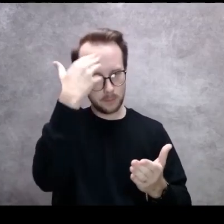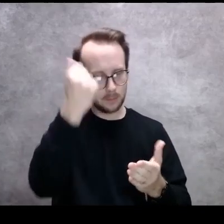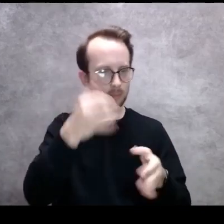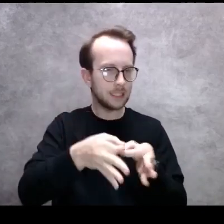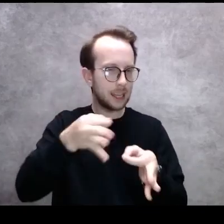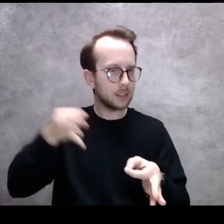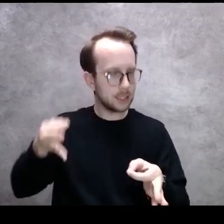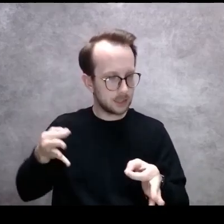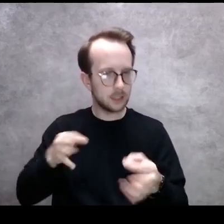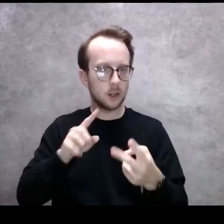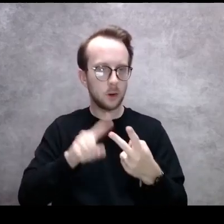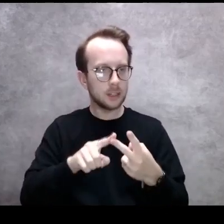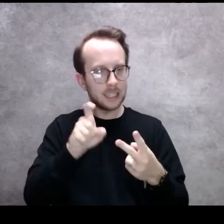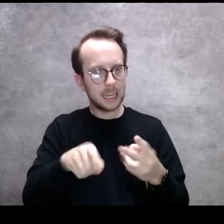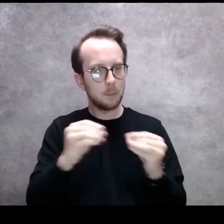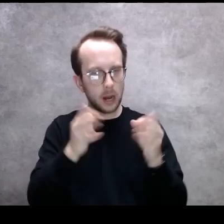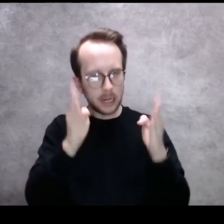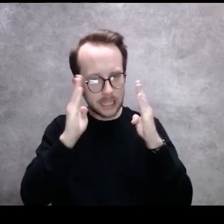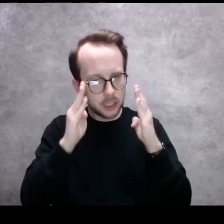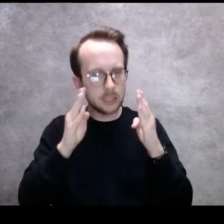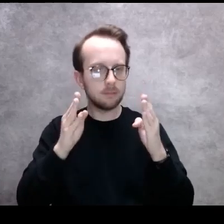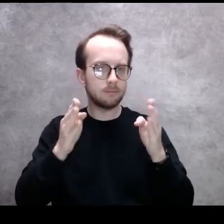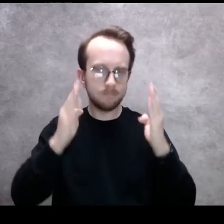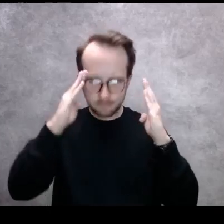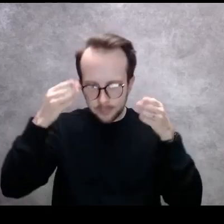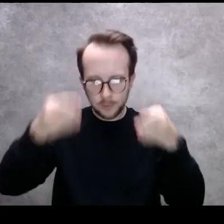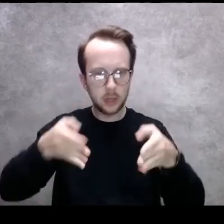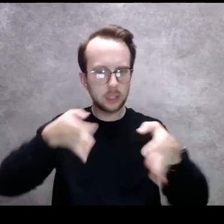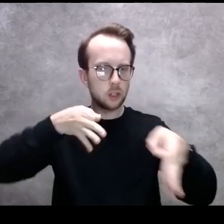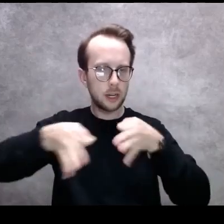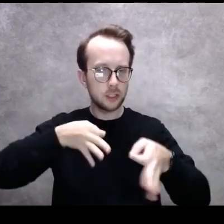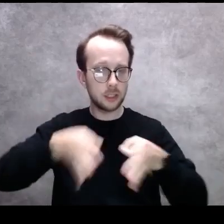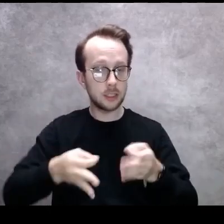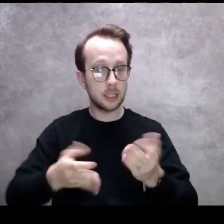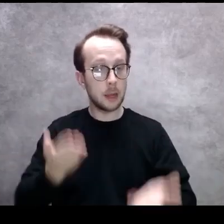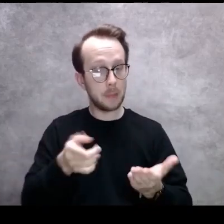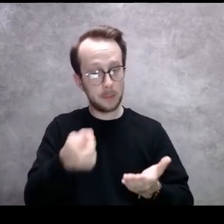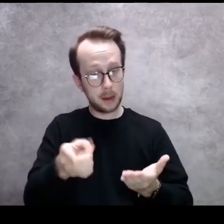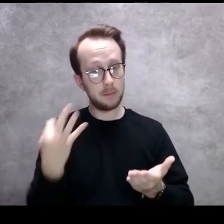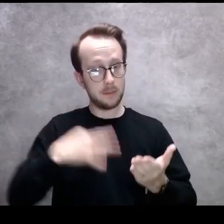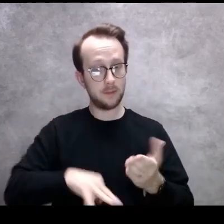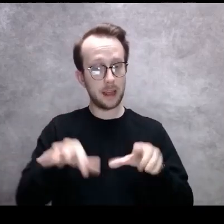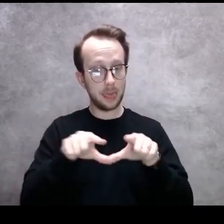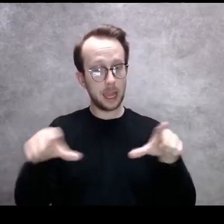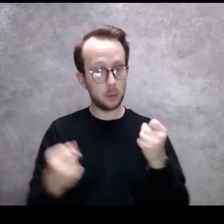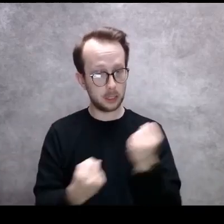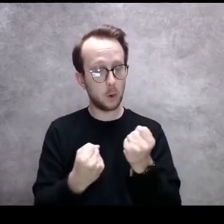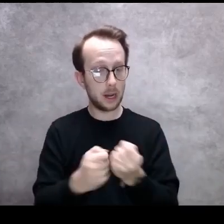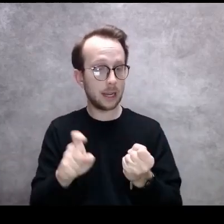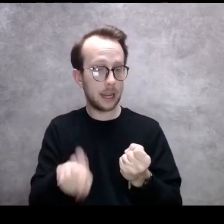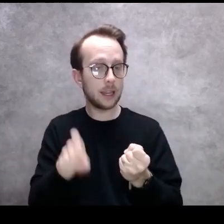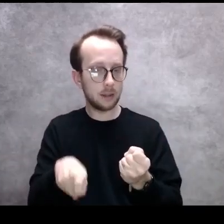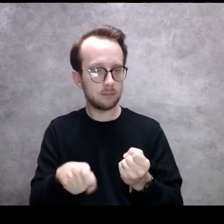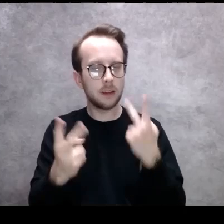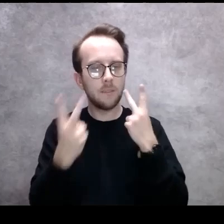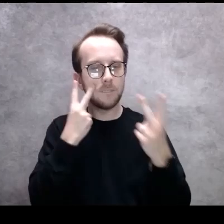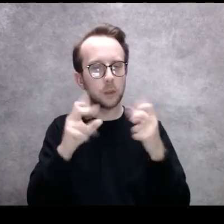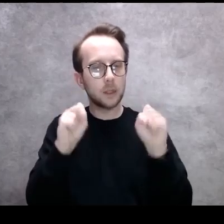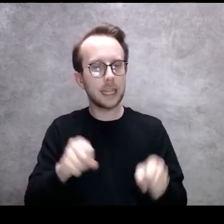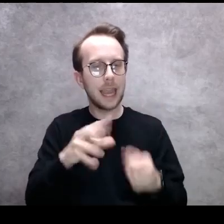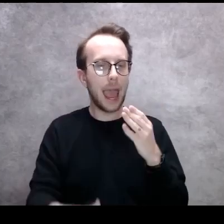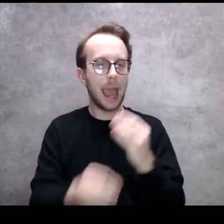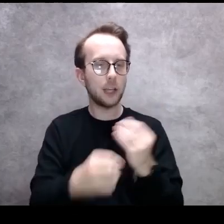attention when directions are given, or may benefit from language supports, visuals can be added to support classroom